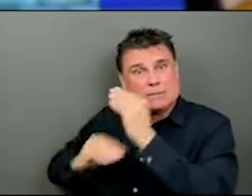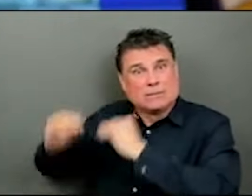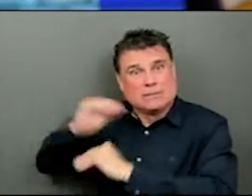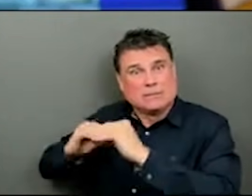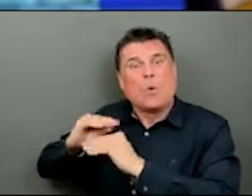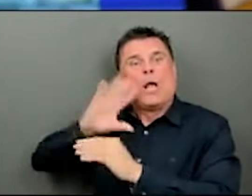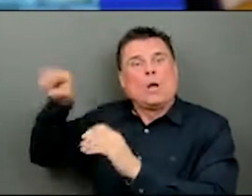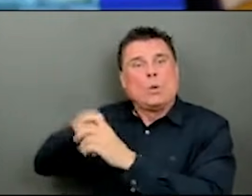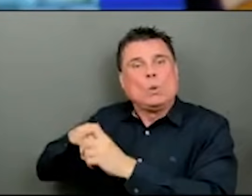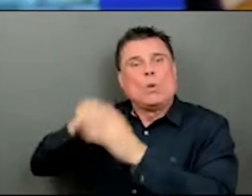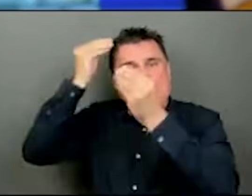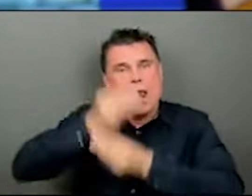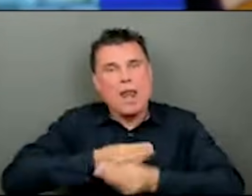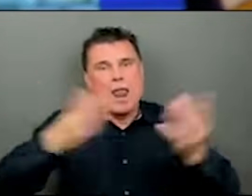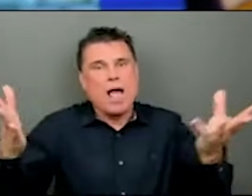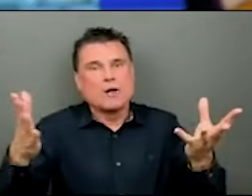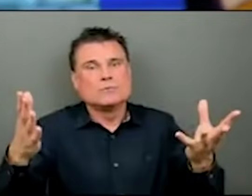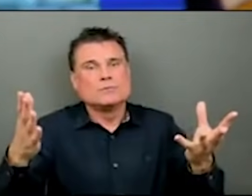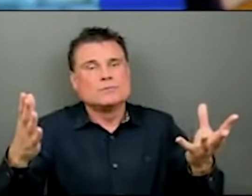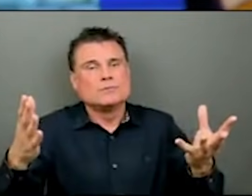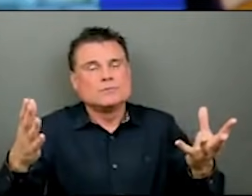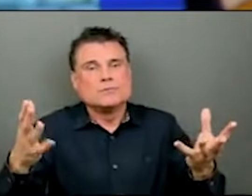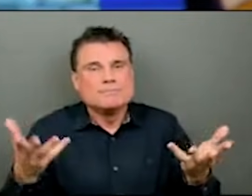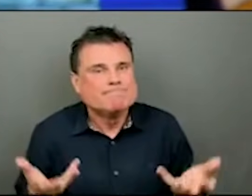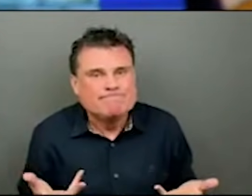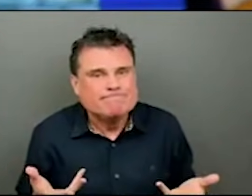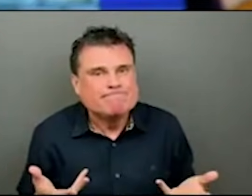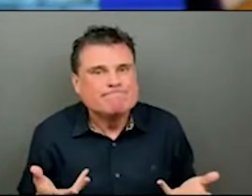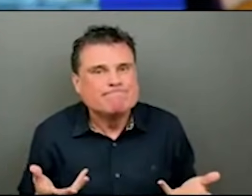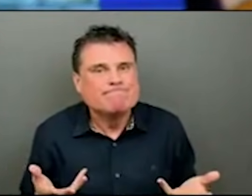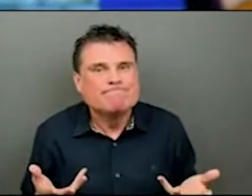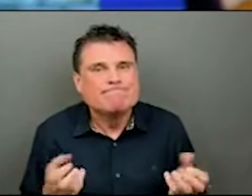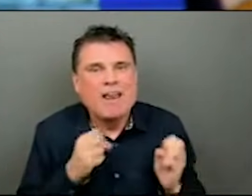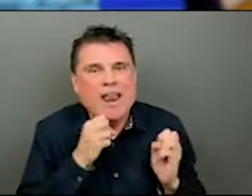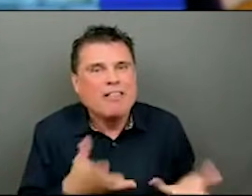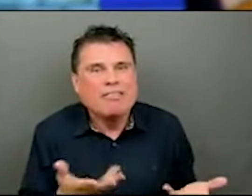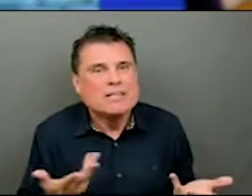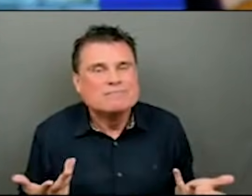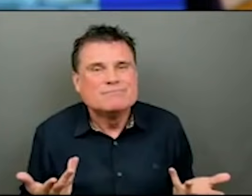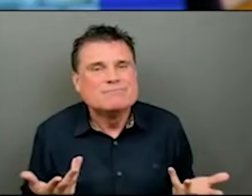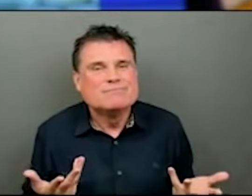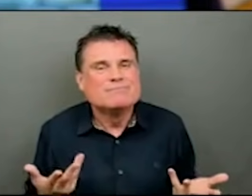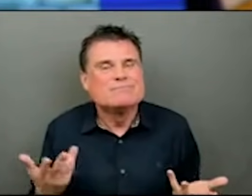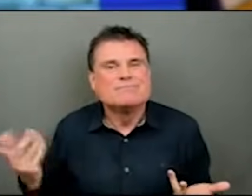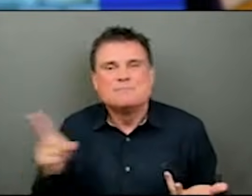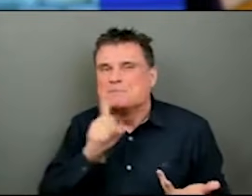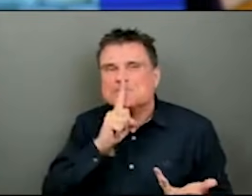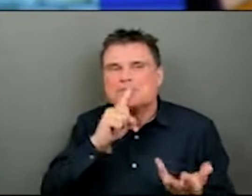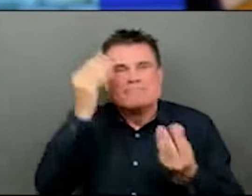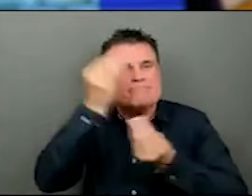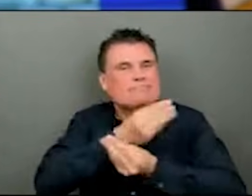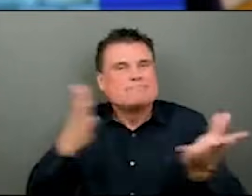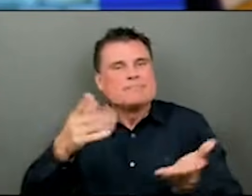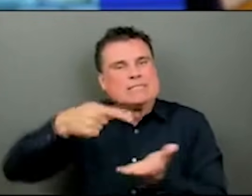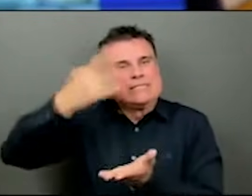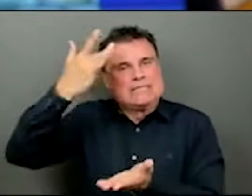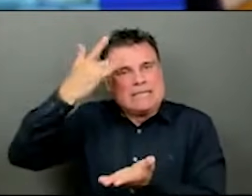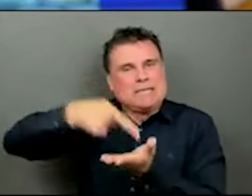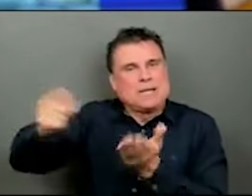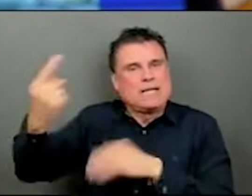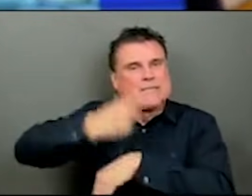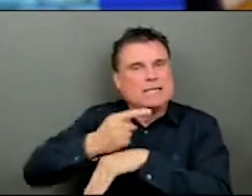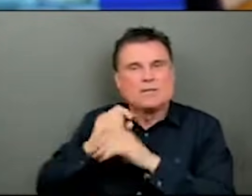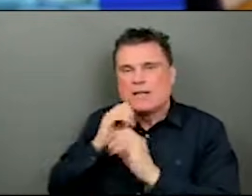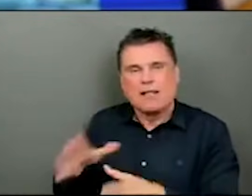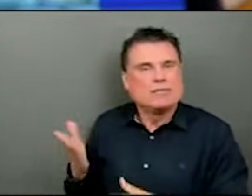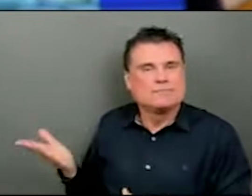have done something to address those issues. Having said that, we were disappointed to see no progress, and therefore we've gone back to the shelf